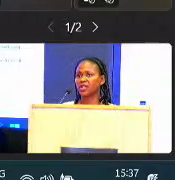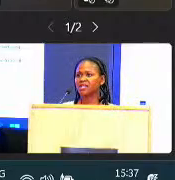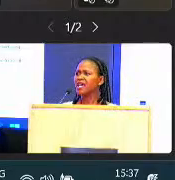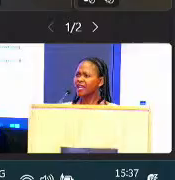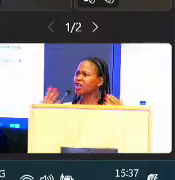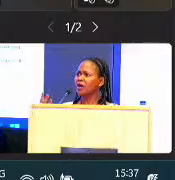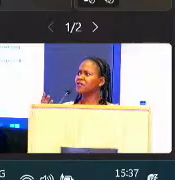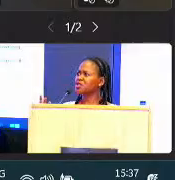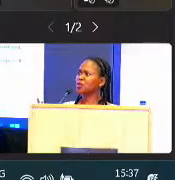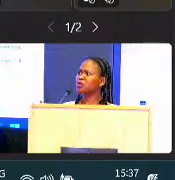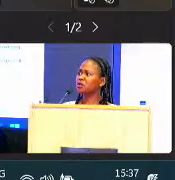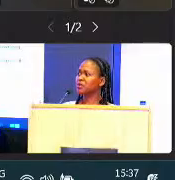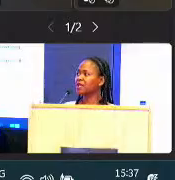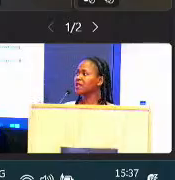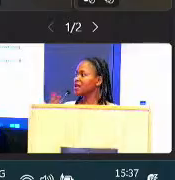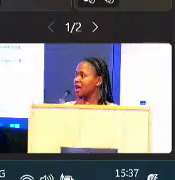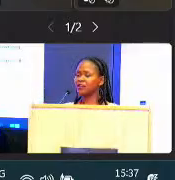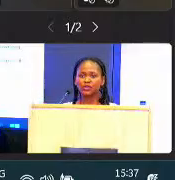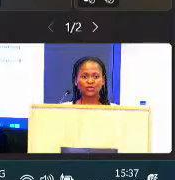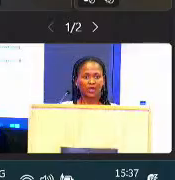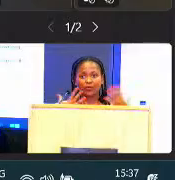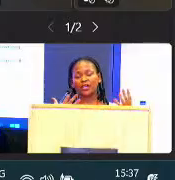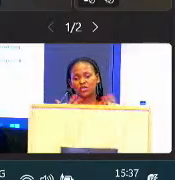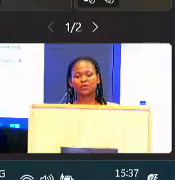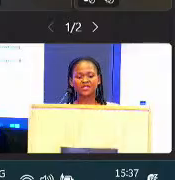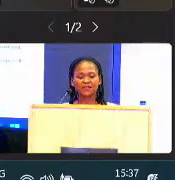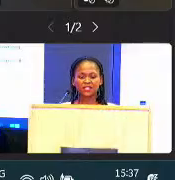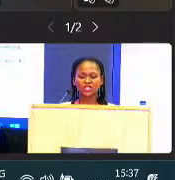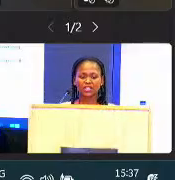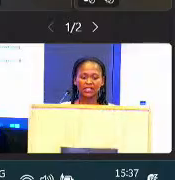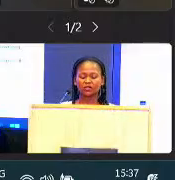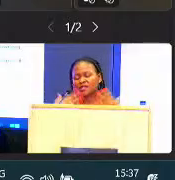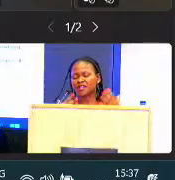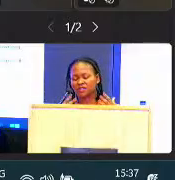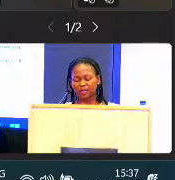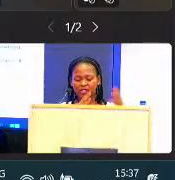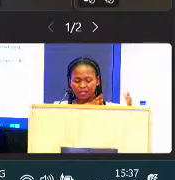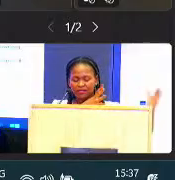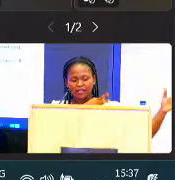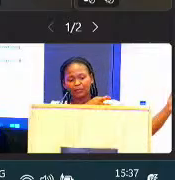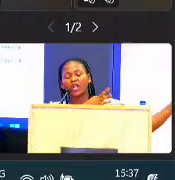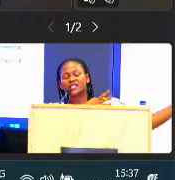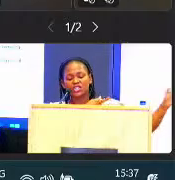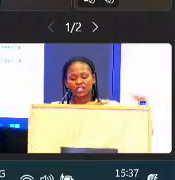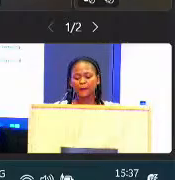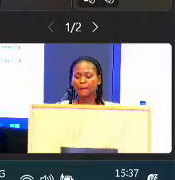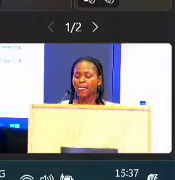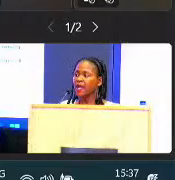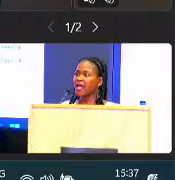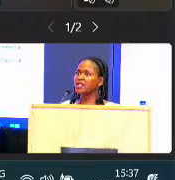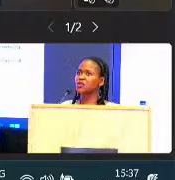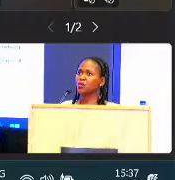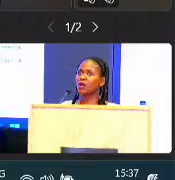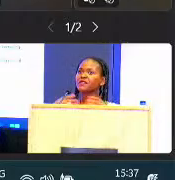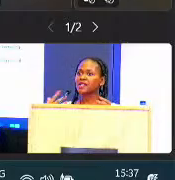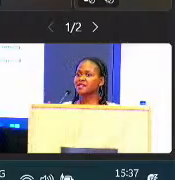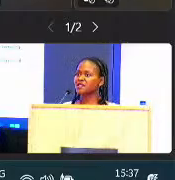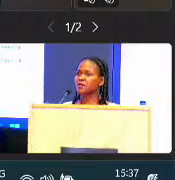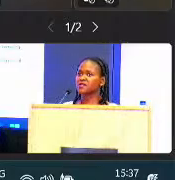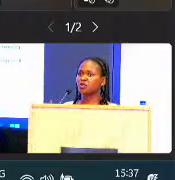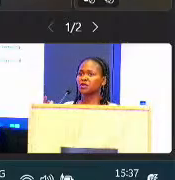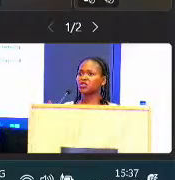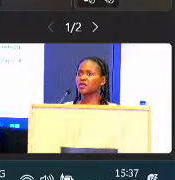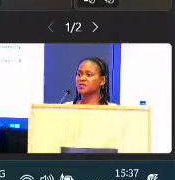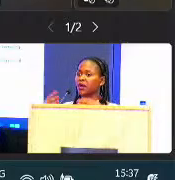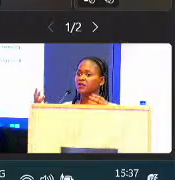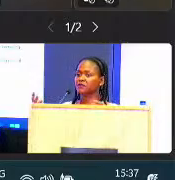at. And an obvious one would be, I used to be a safety engineer, not safety, but plant engineer. And one of the assessments that